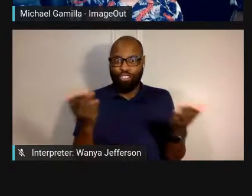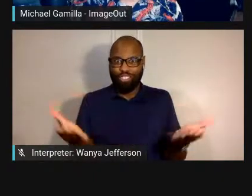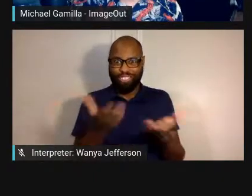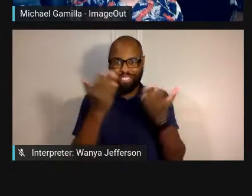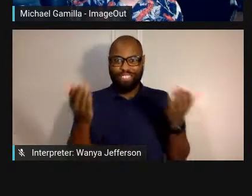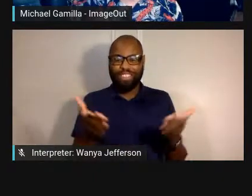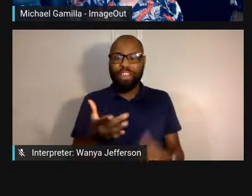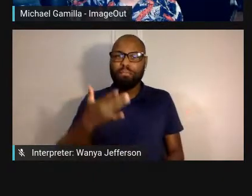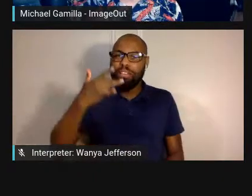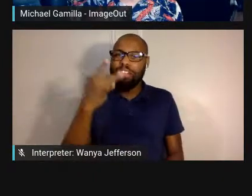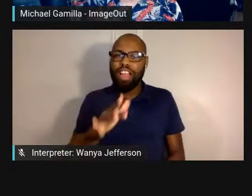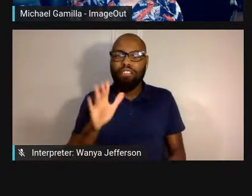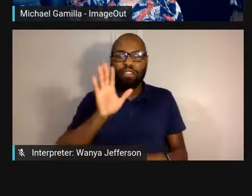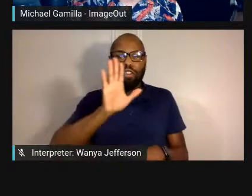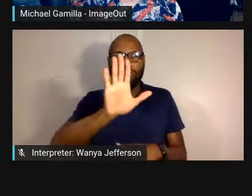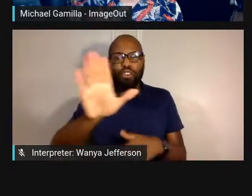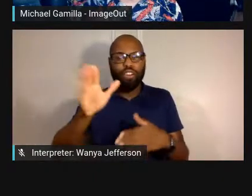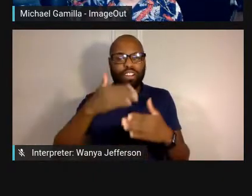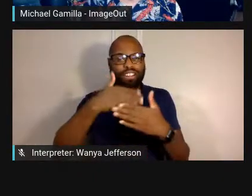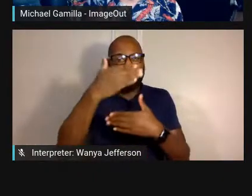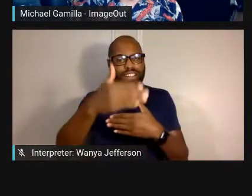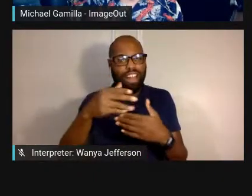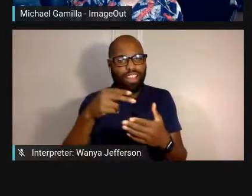to your next projects. Nice.